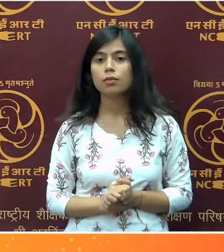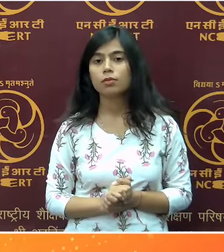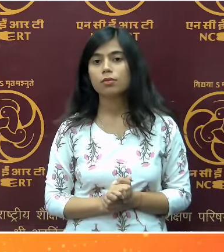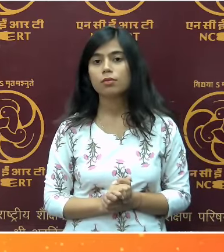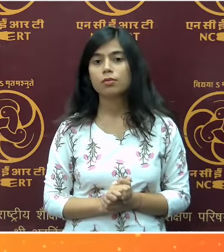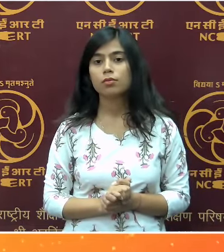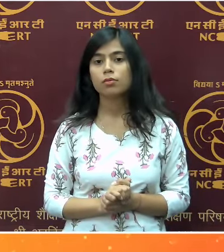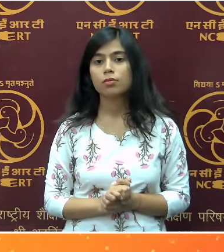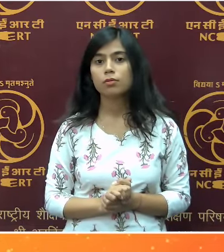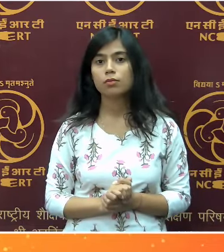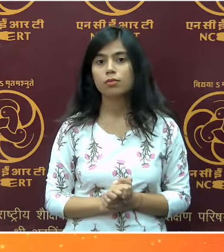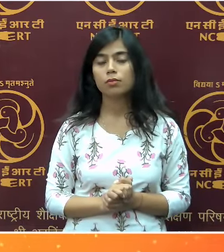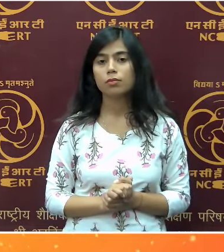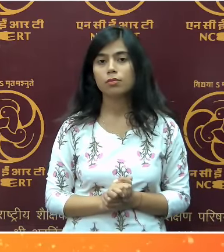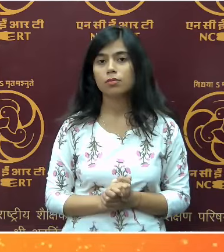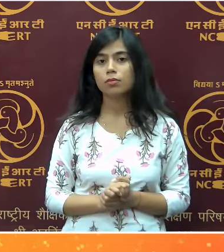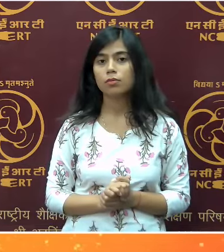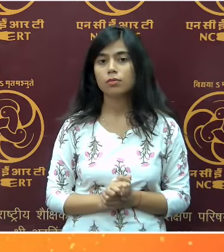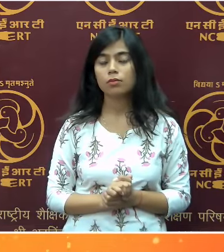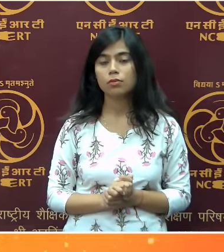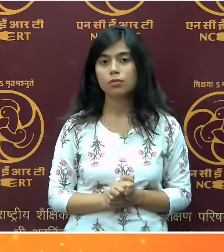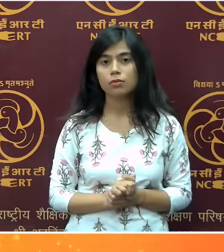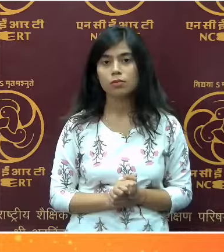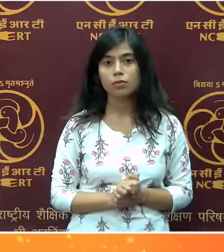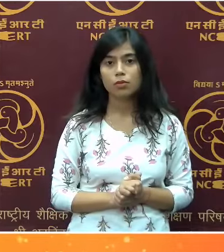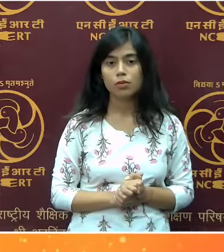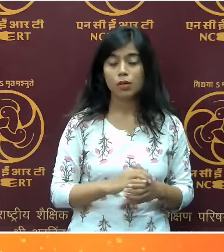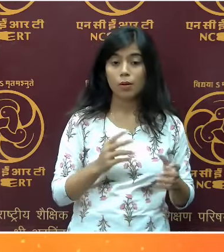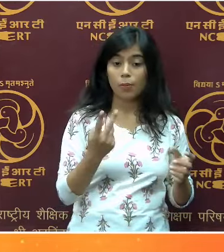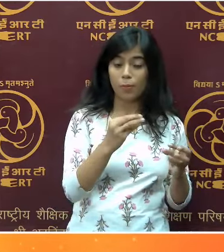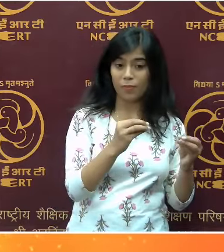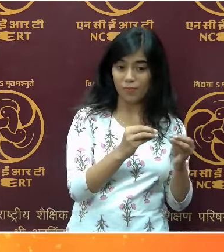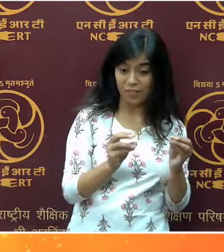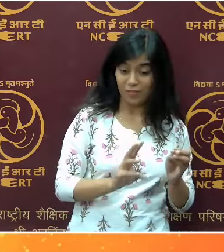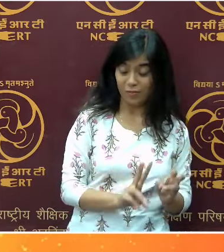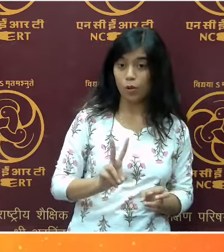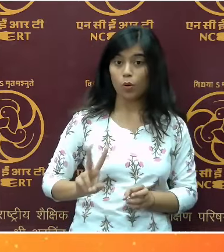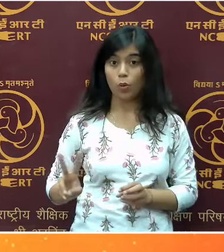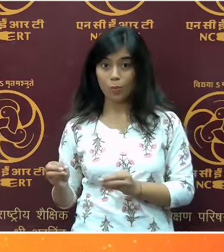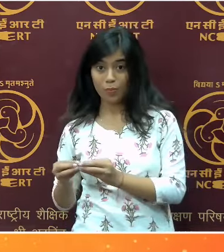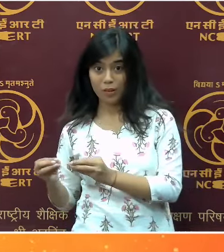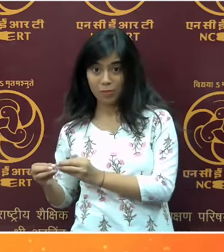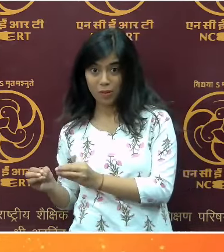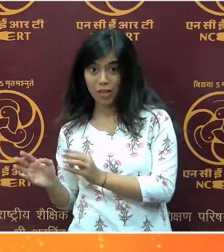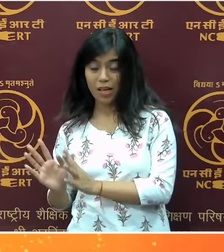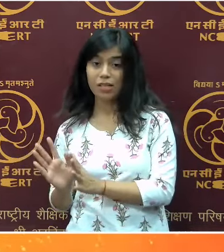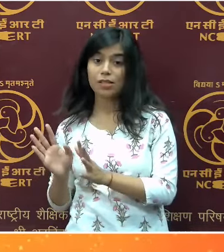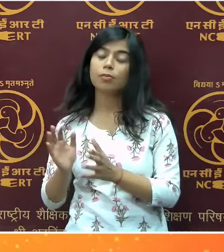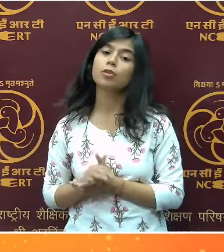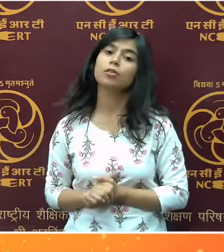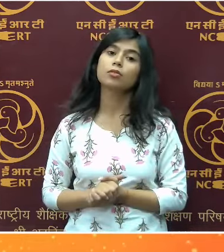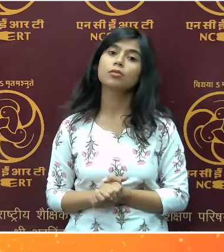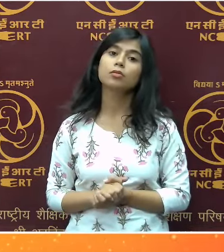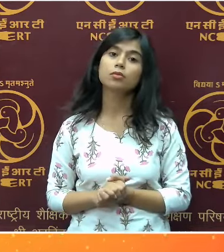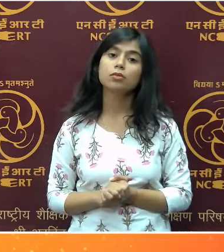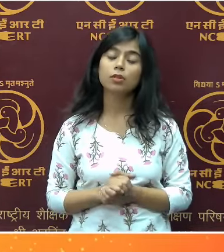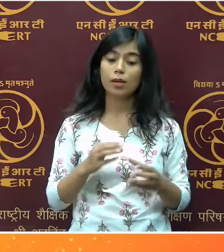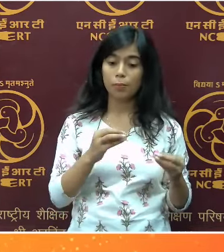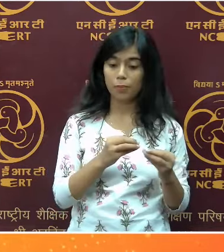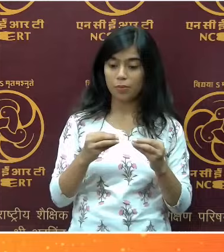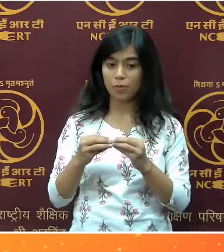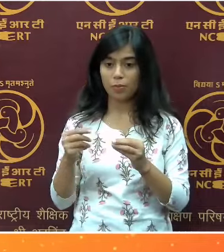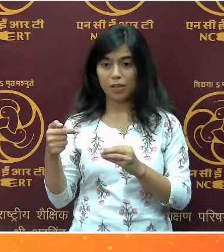2 points. VA is the potential at A and VB is the potential at B. So difference in potential is VB minus